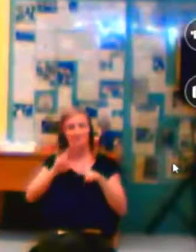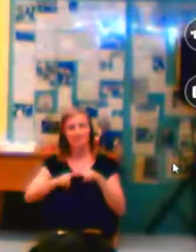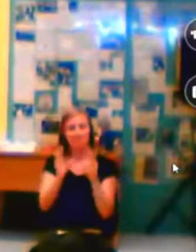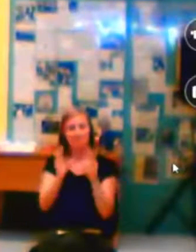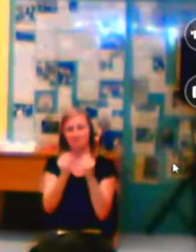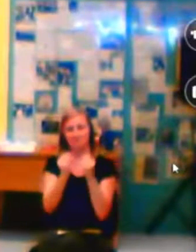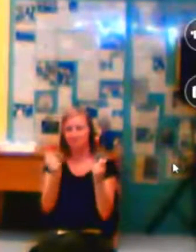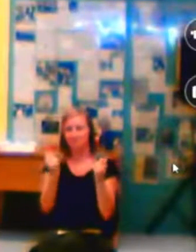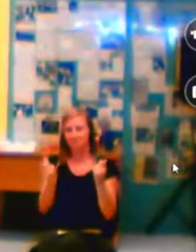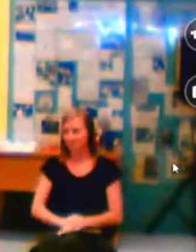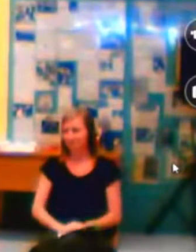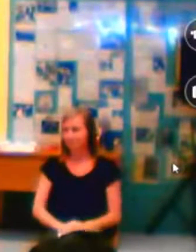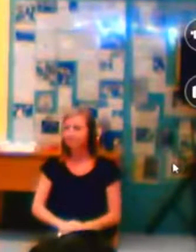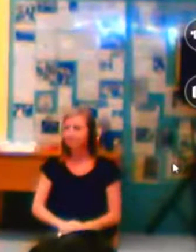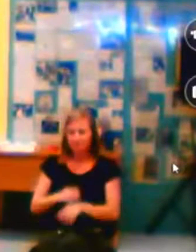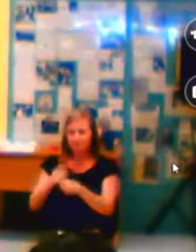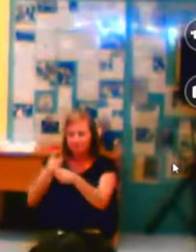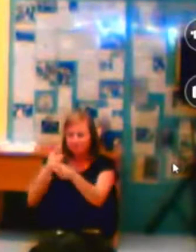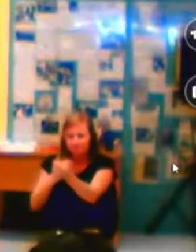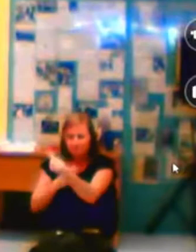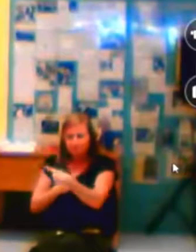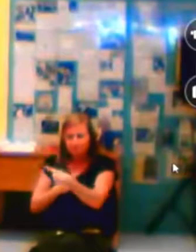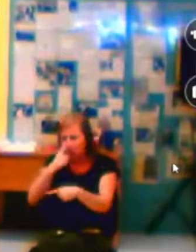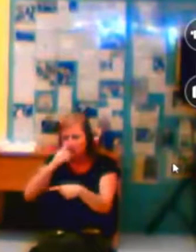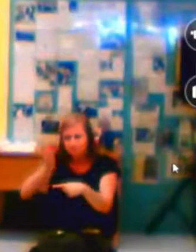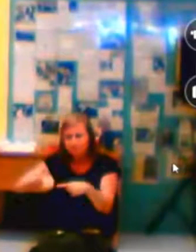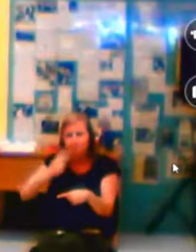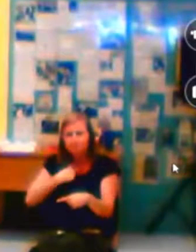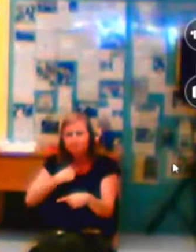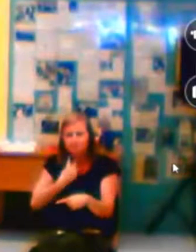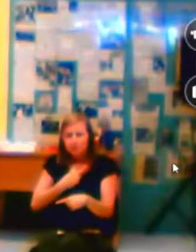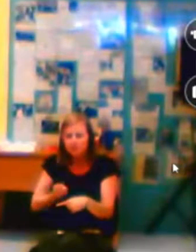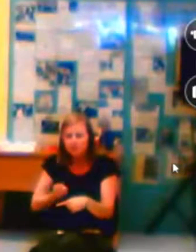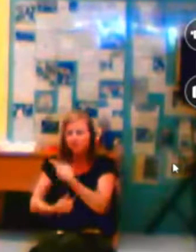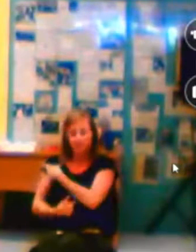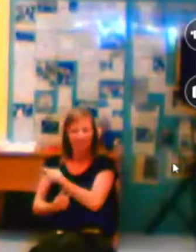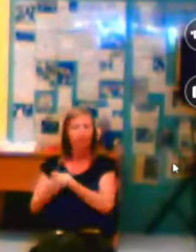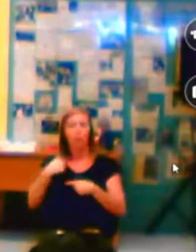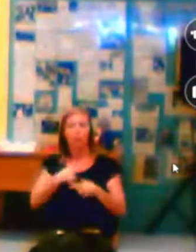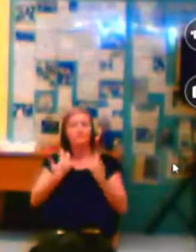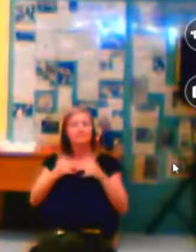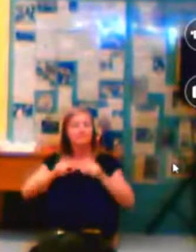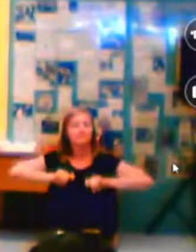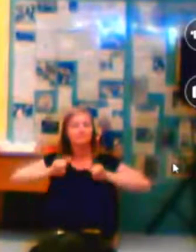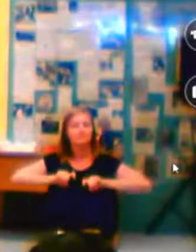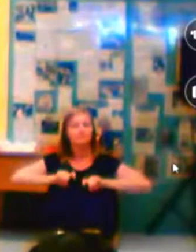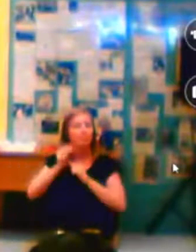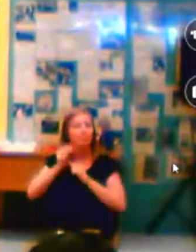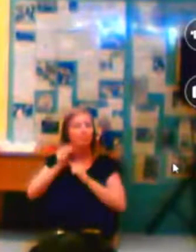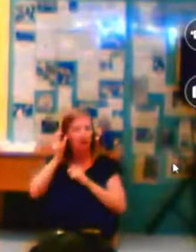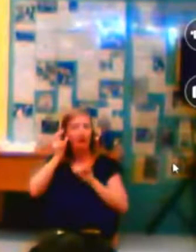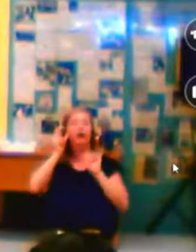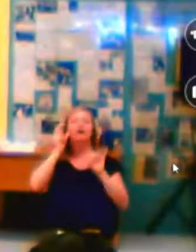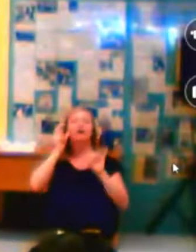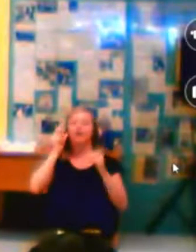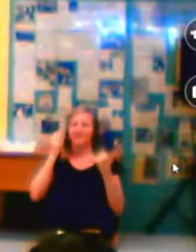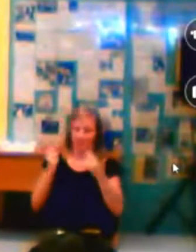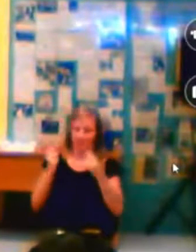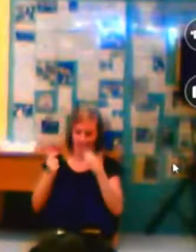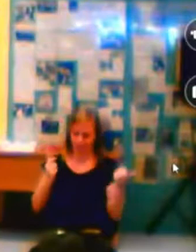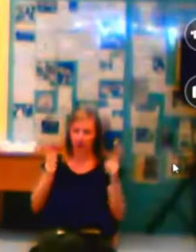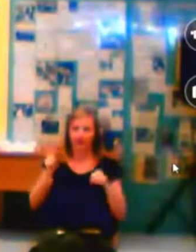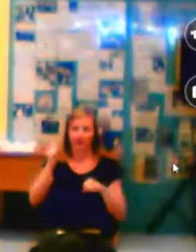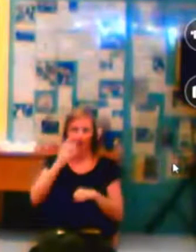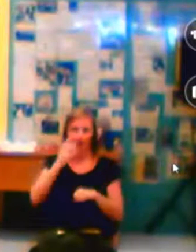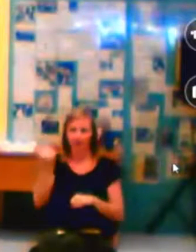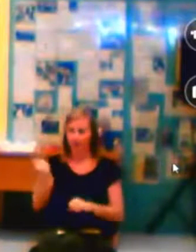Hello, everybody. All right, sorry for the delay. We're all here now, though, and ready to start the fun. A